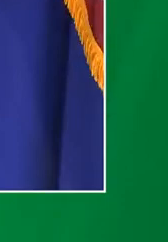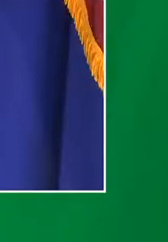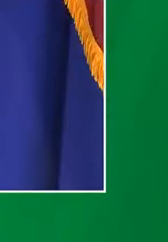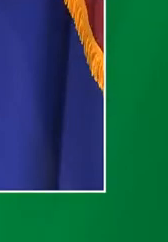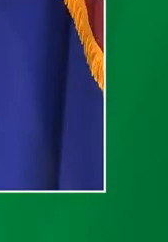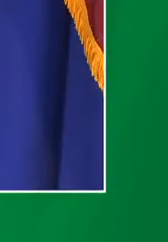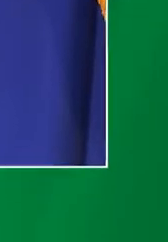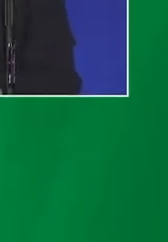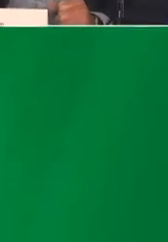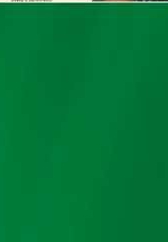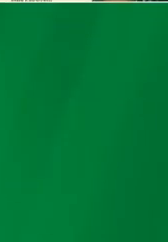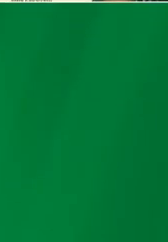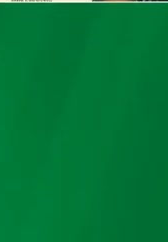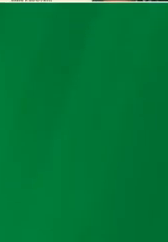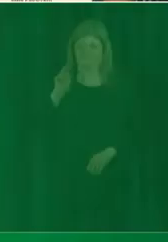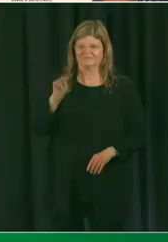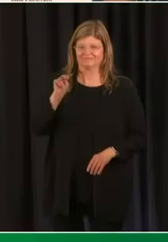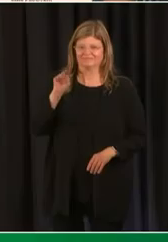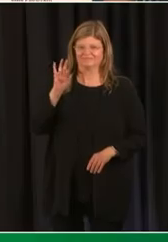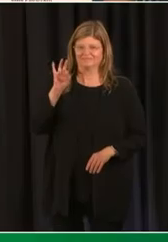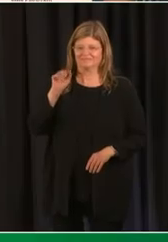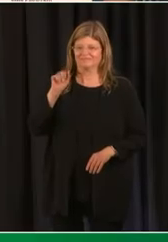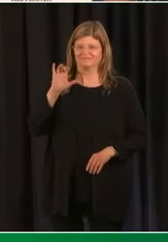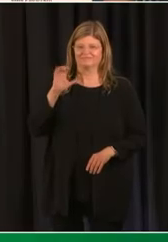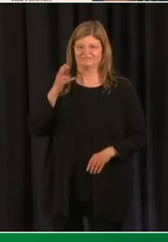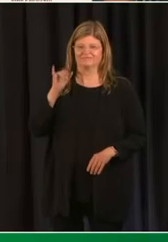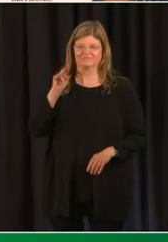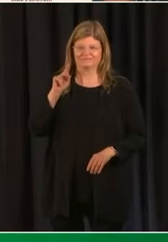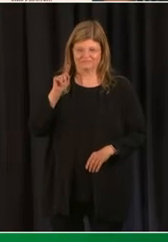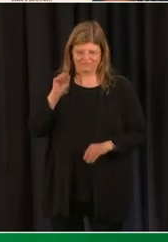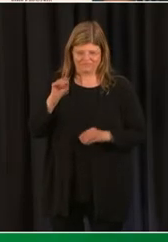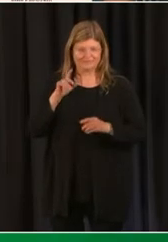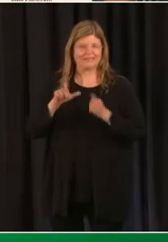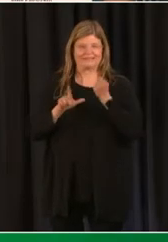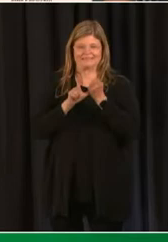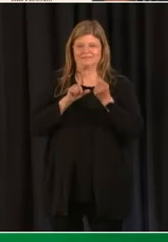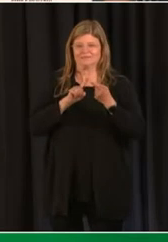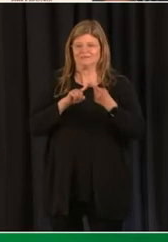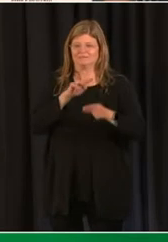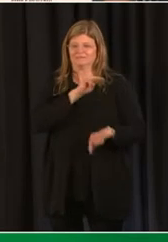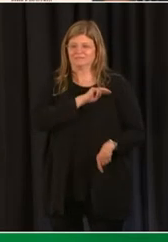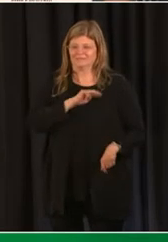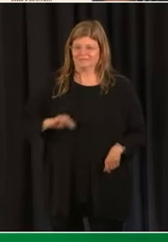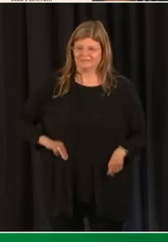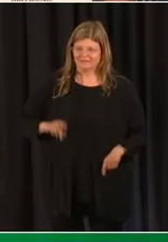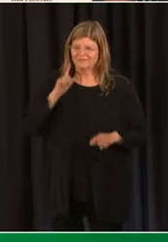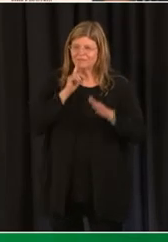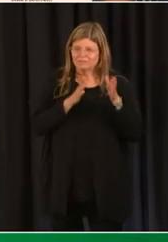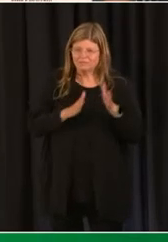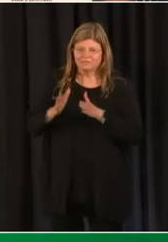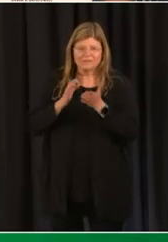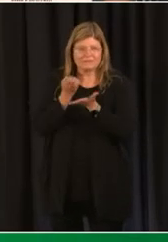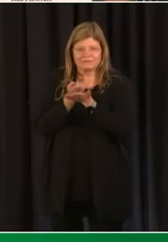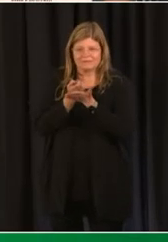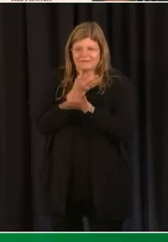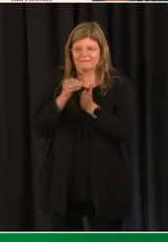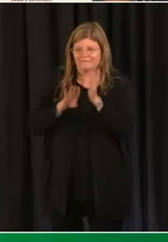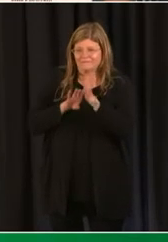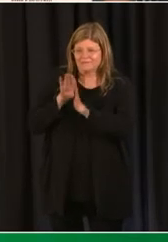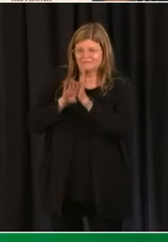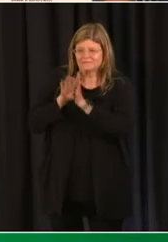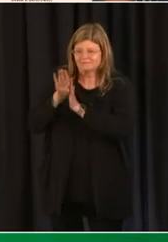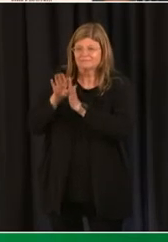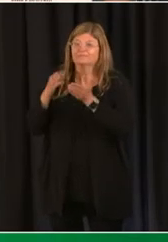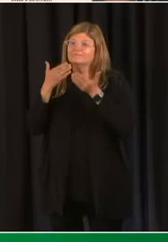I'm John Falchicchio, Deputy Mayor for Planning and Economic Development, and on behalf of Mayor Bowser, welcome to the Recovery Weekly Check-In,